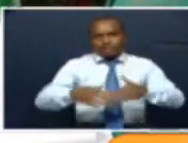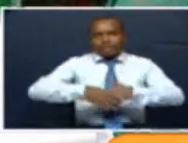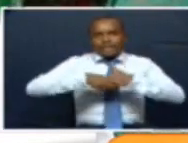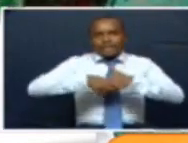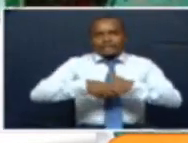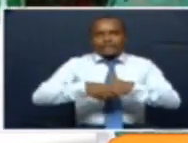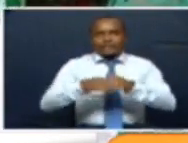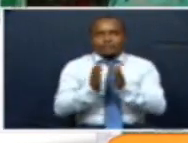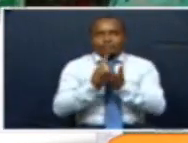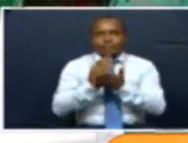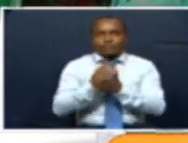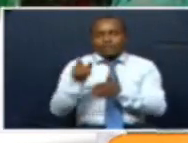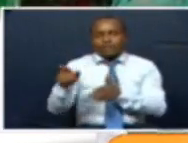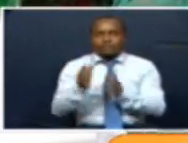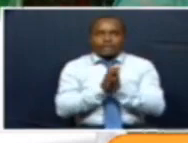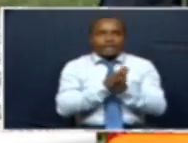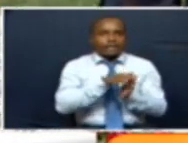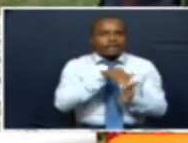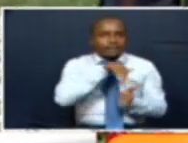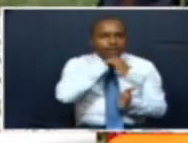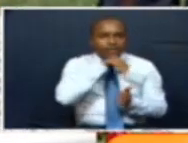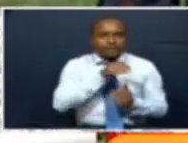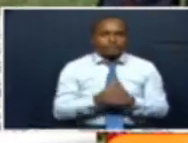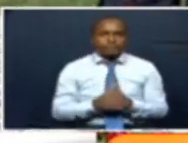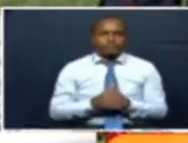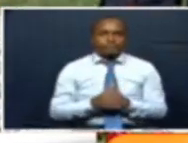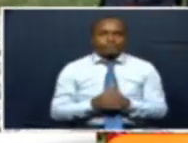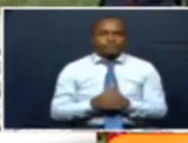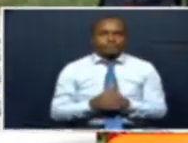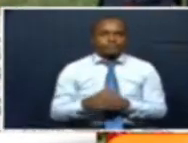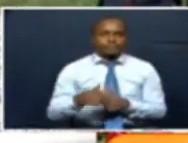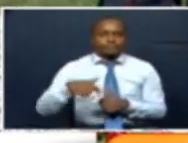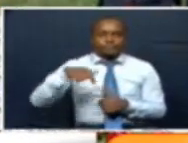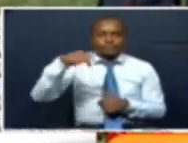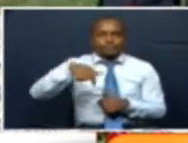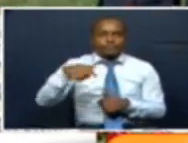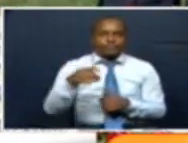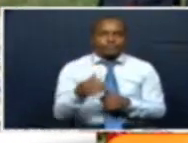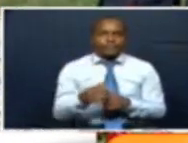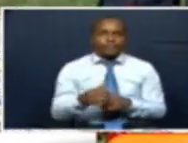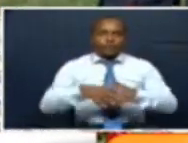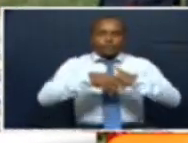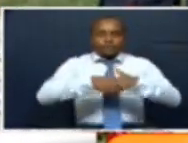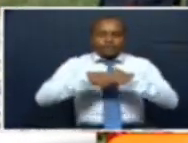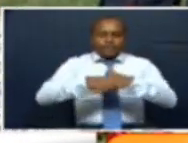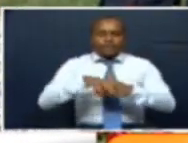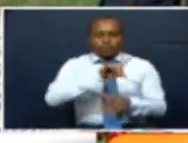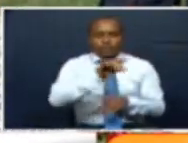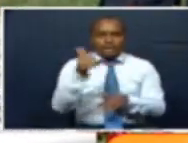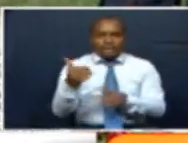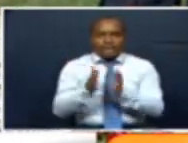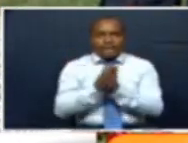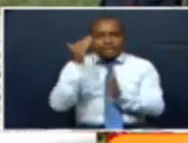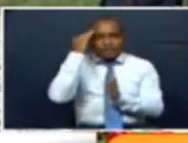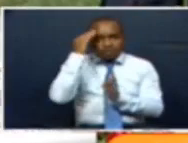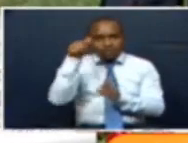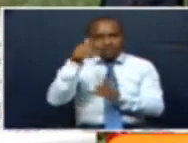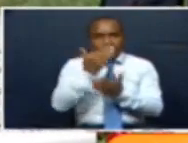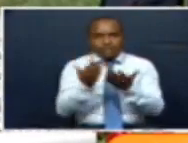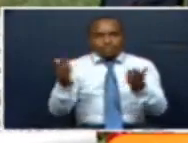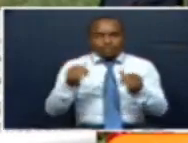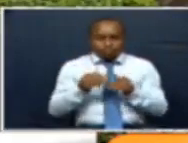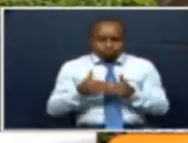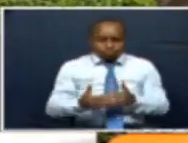and the Prime Minister Raila Odinga. Today, we shook each other's hands, and I know this is something that is going to last us the